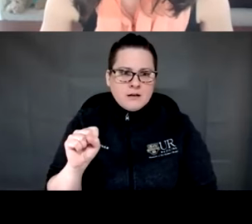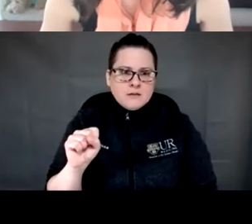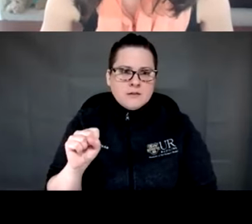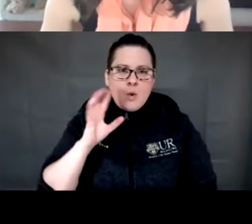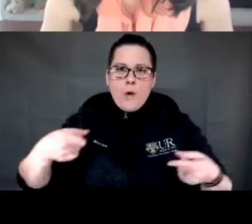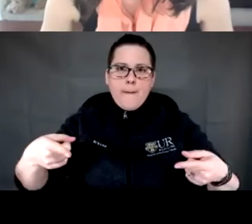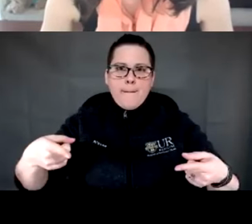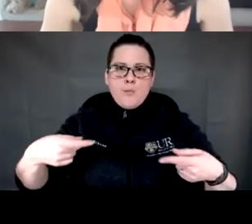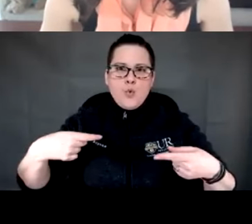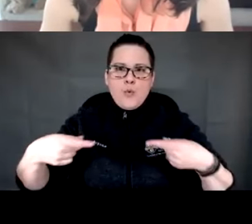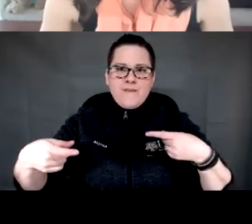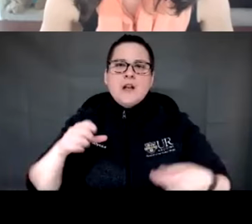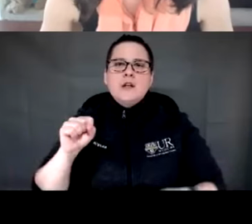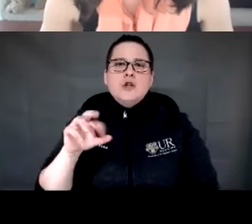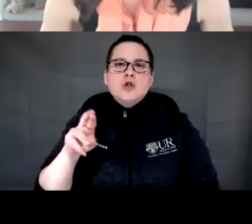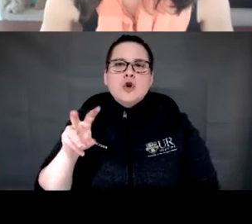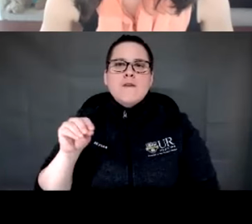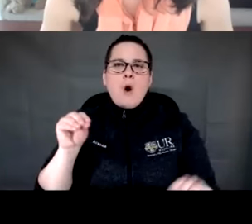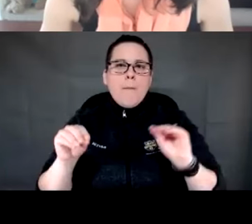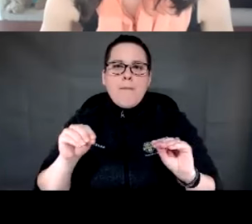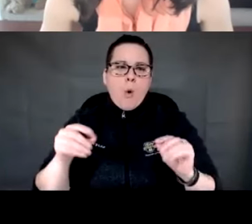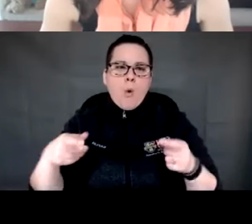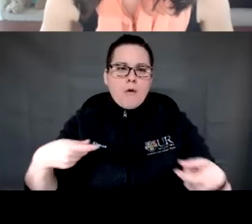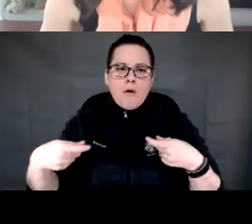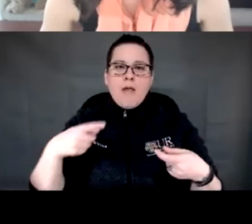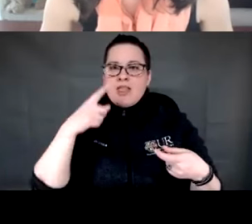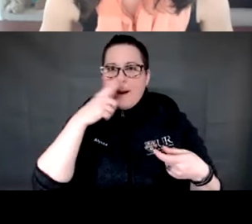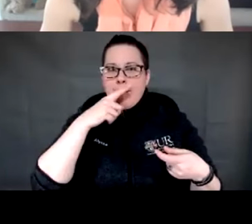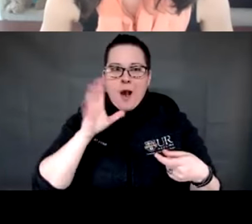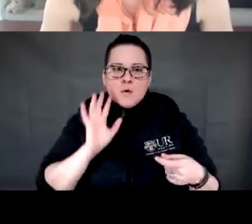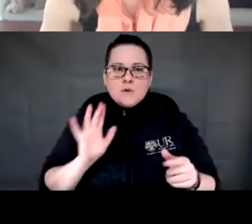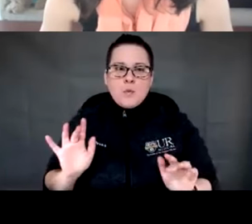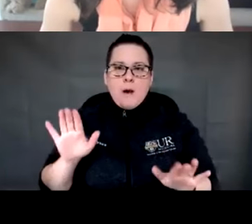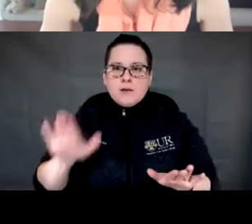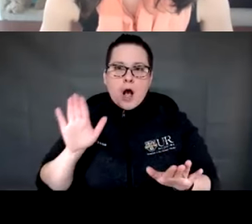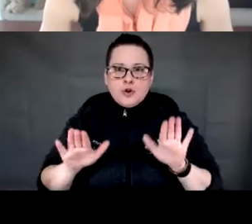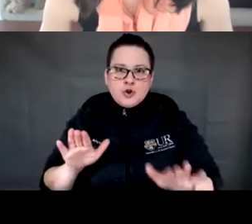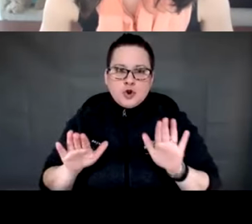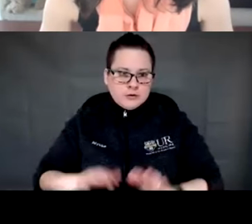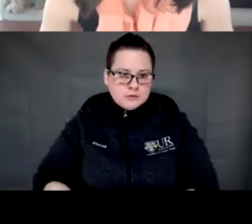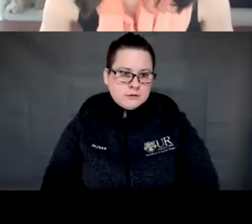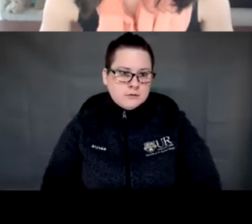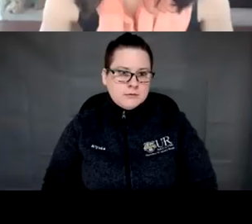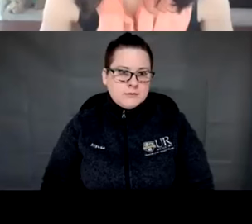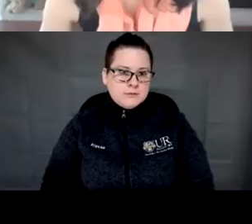They're controlled by servo motors, and the mouse will make contact with those using its paws.